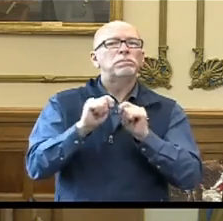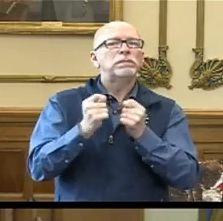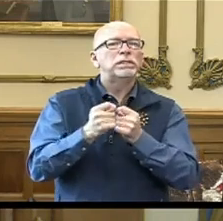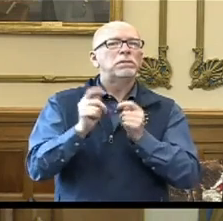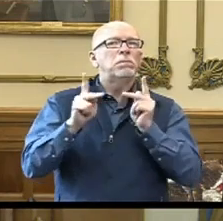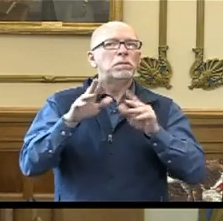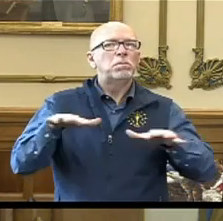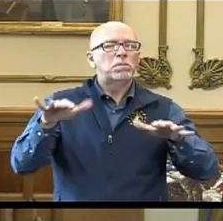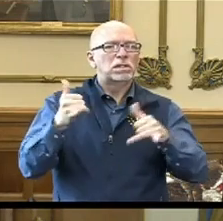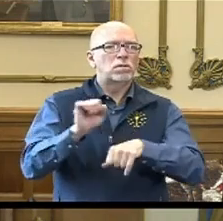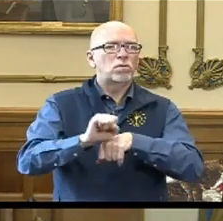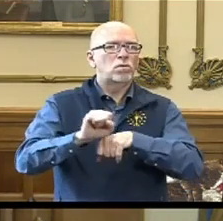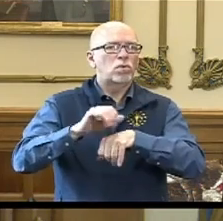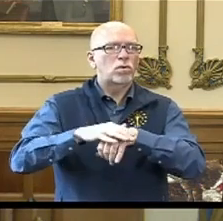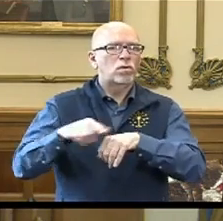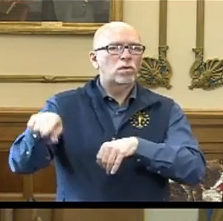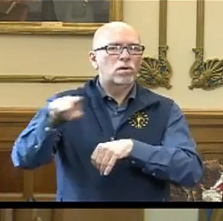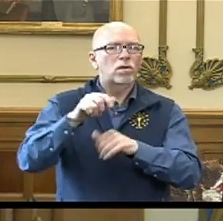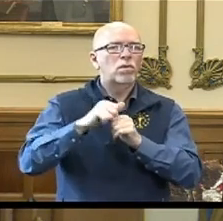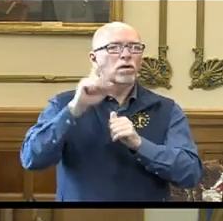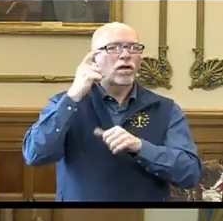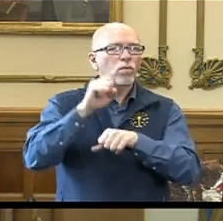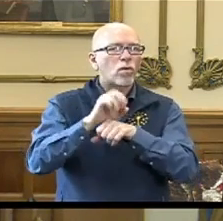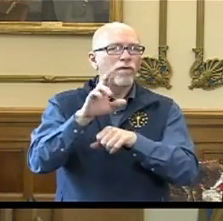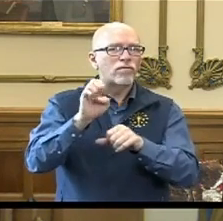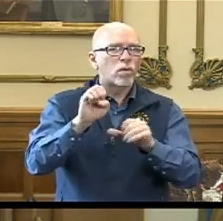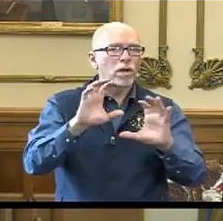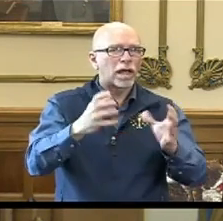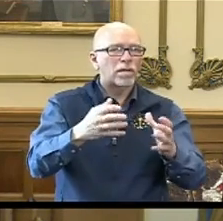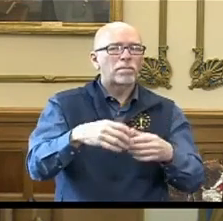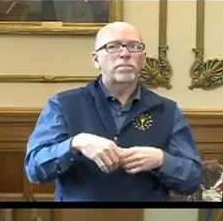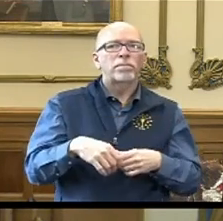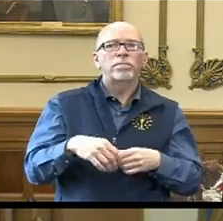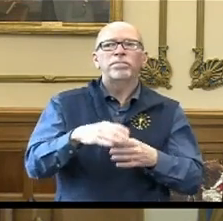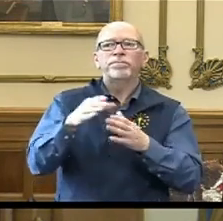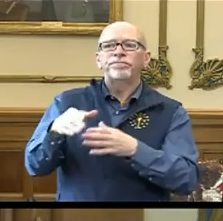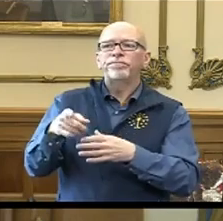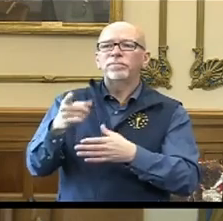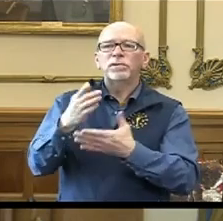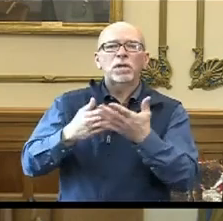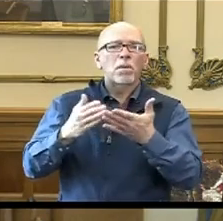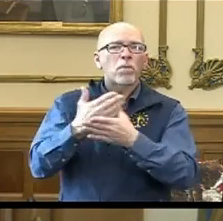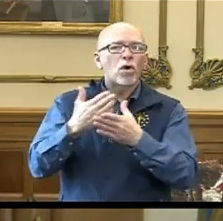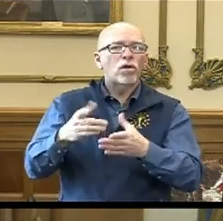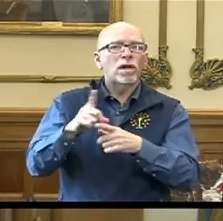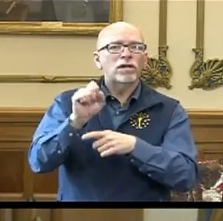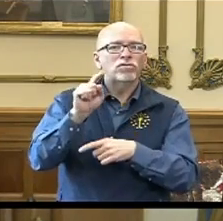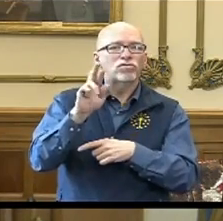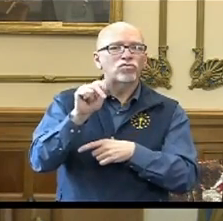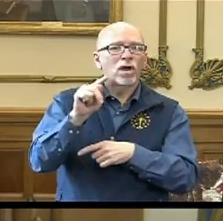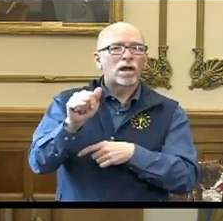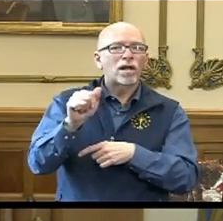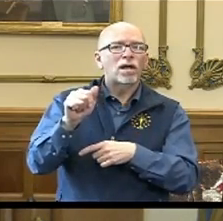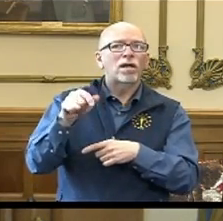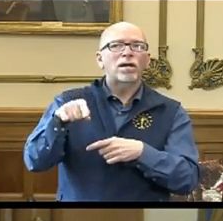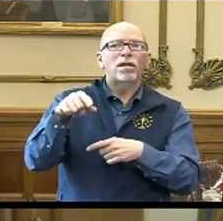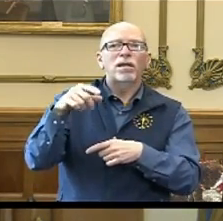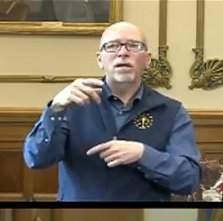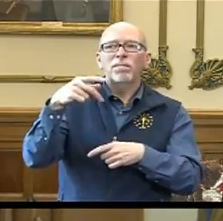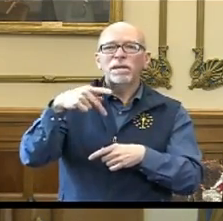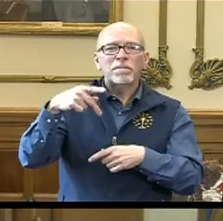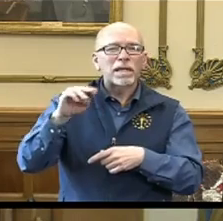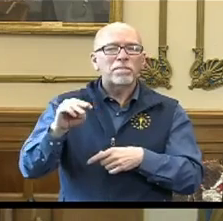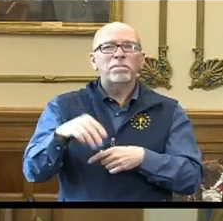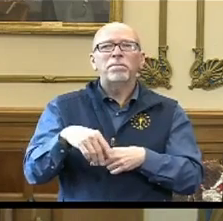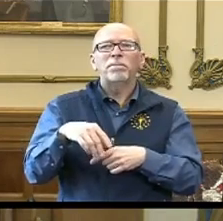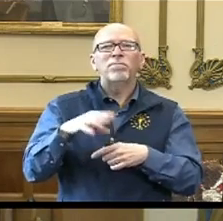people are working on right now with the governor's workforce cabinet, again with some of the partners like Strata Education, TPM.